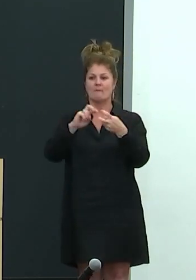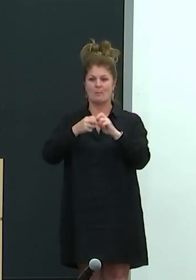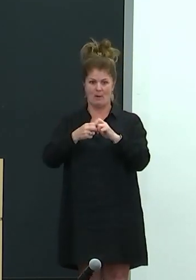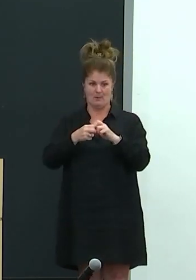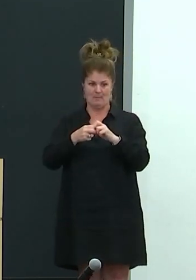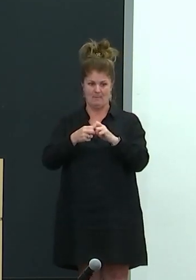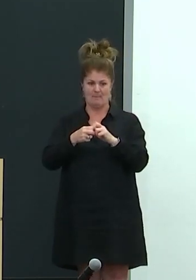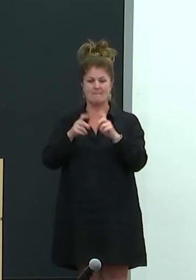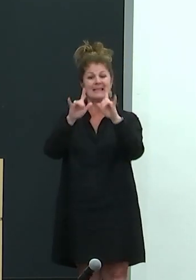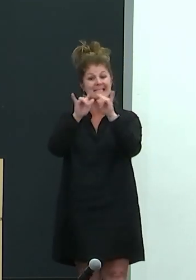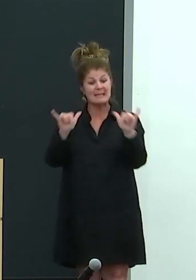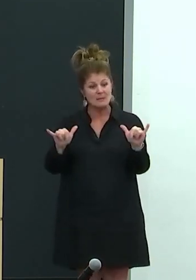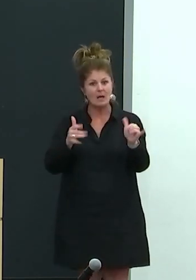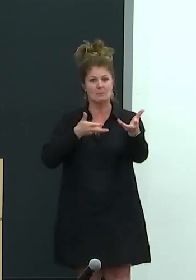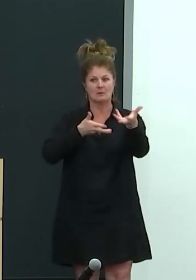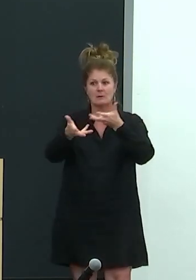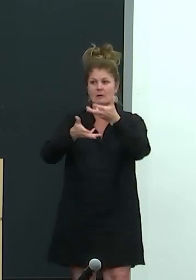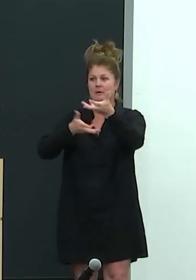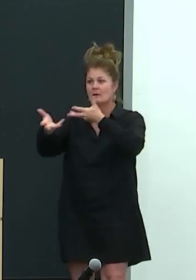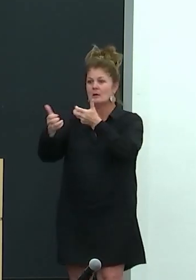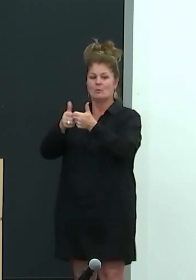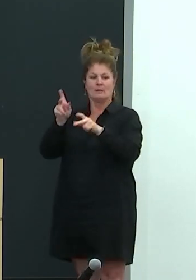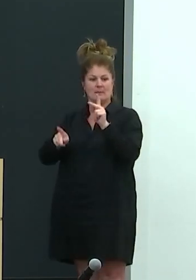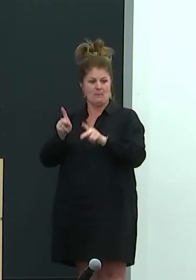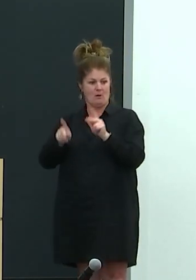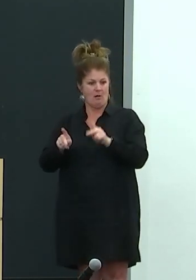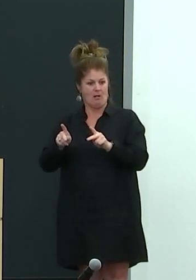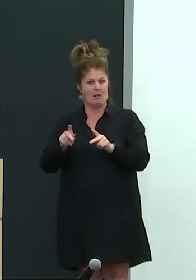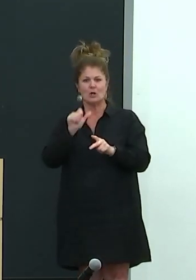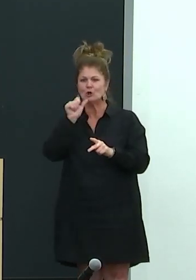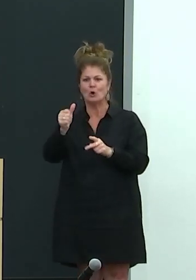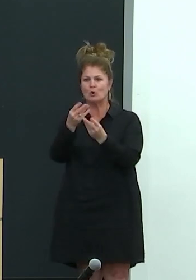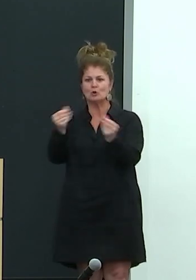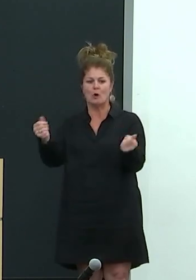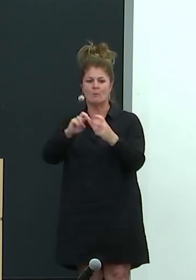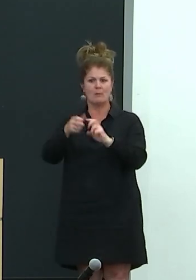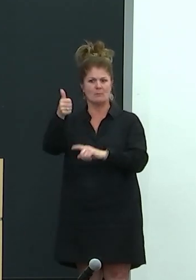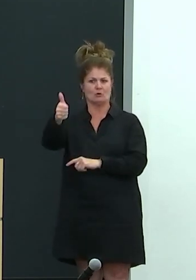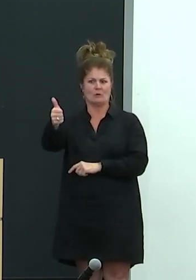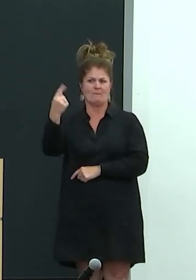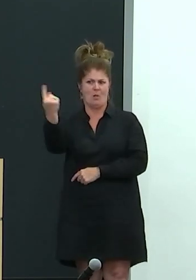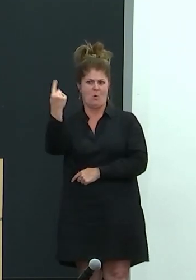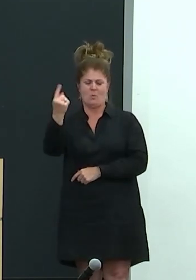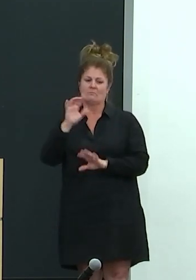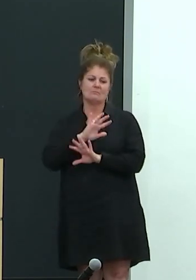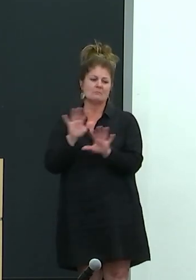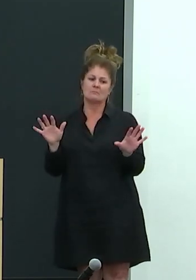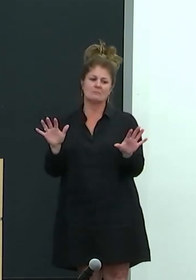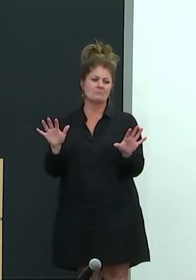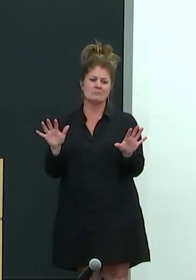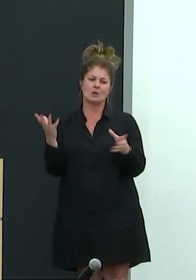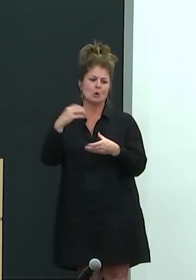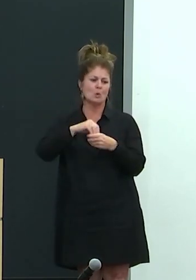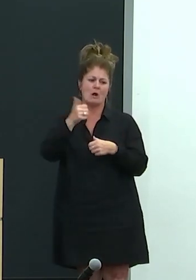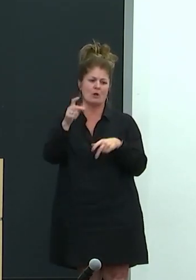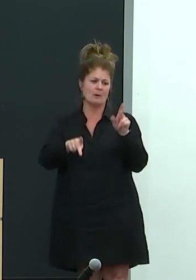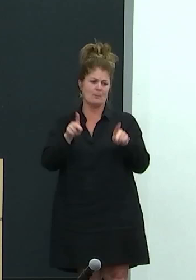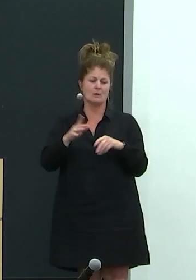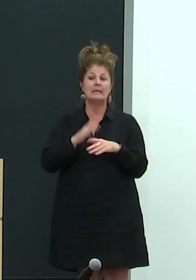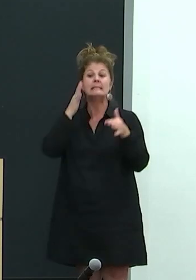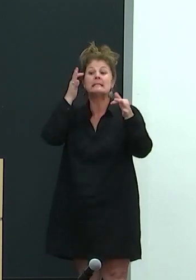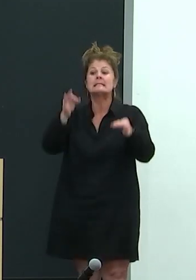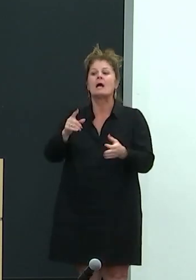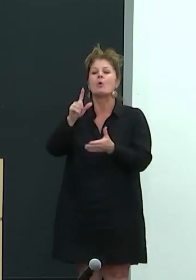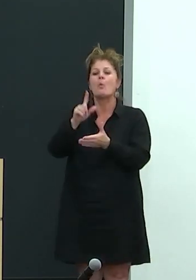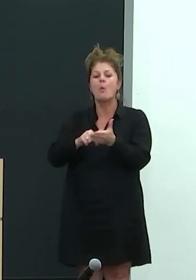while engaging with others rather than solving it by yourself. Determine what is fundamentally